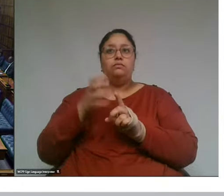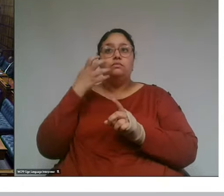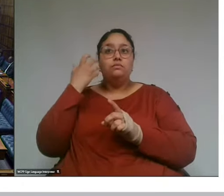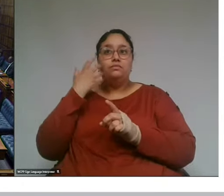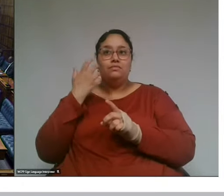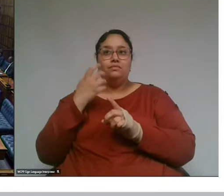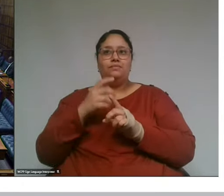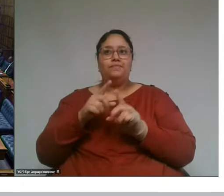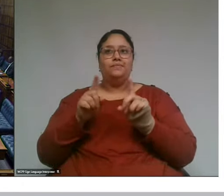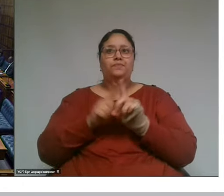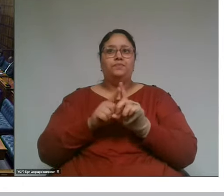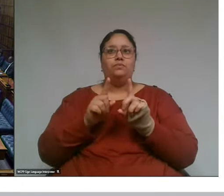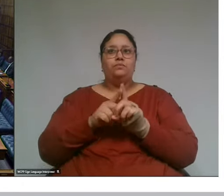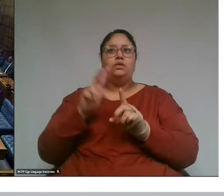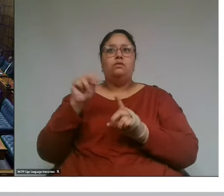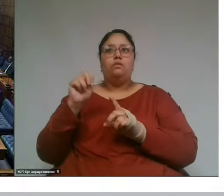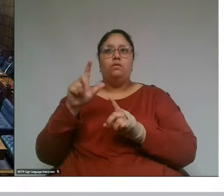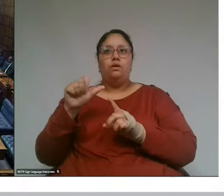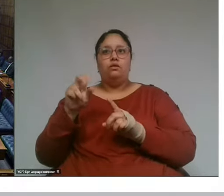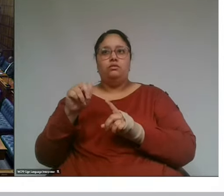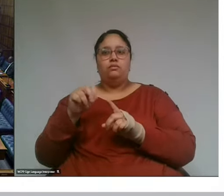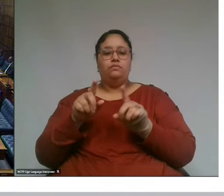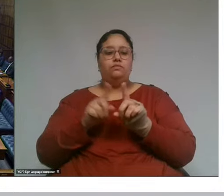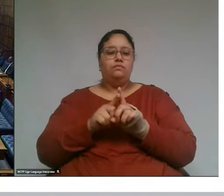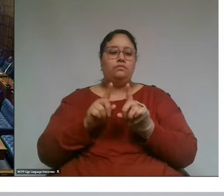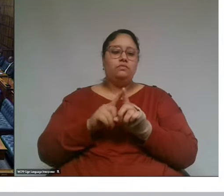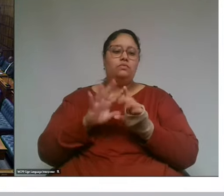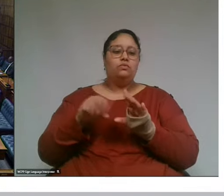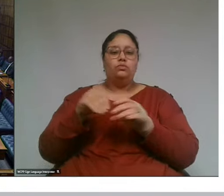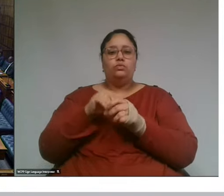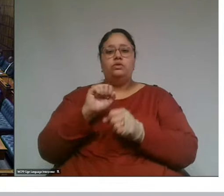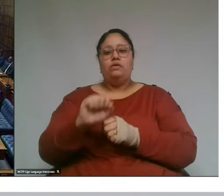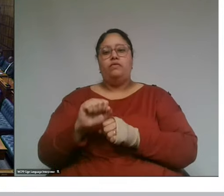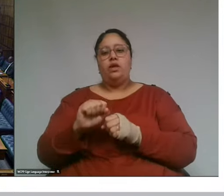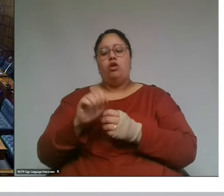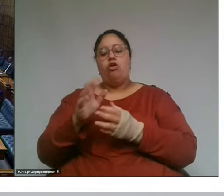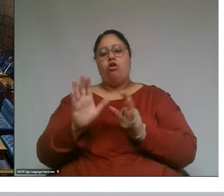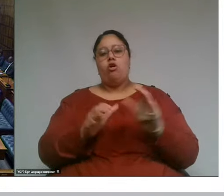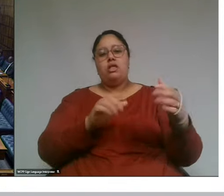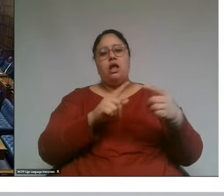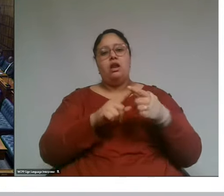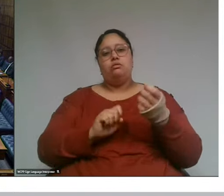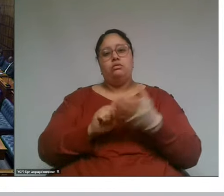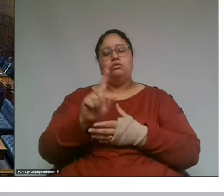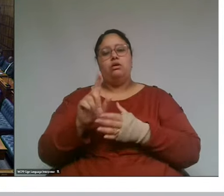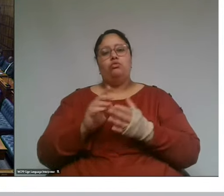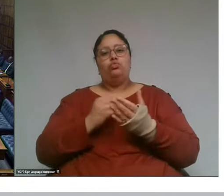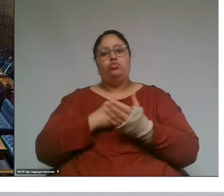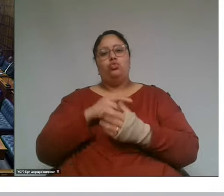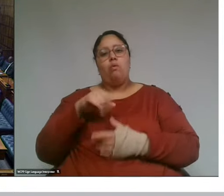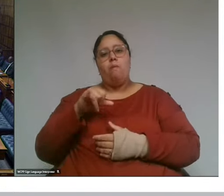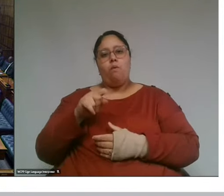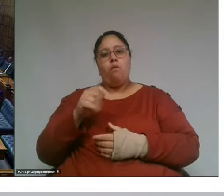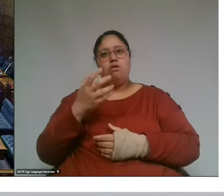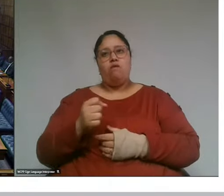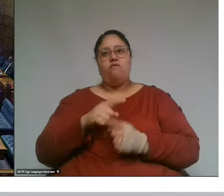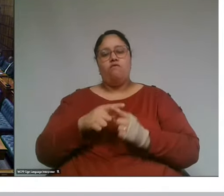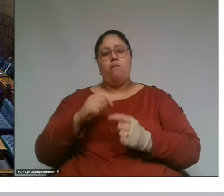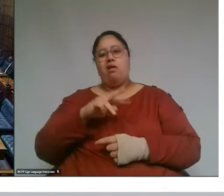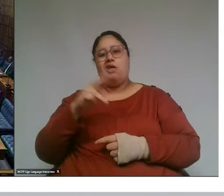Coast being able to offload there put them into containers and then ship them straight into the port and and from